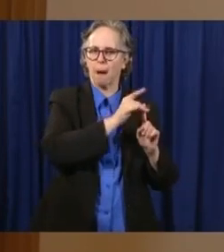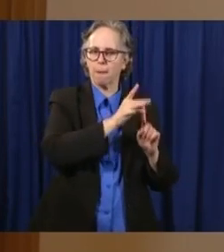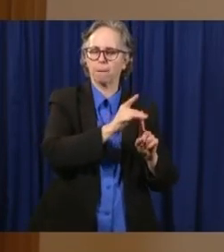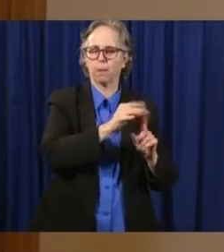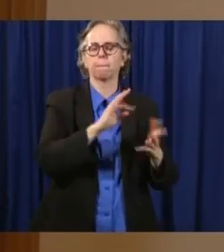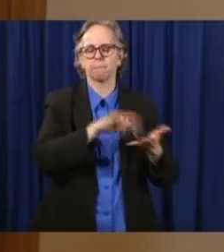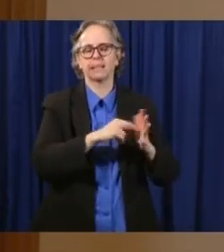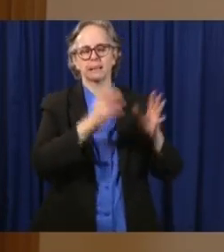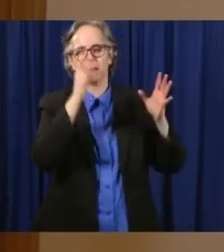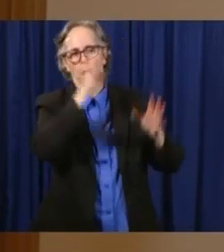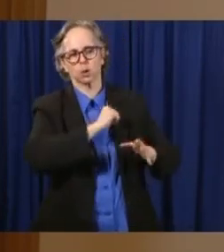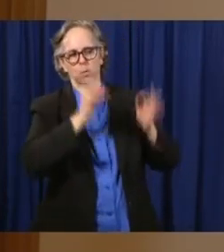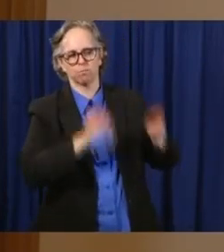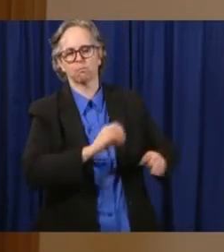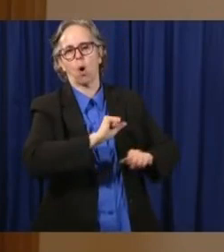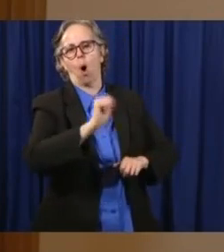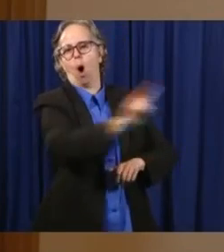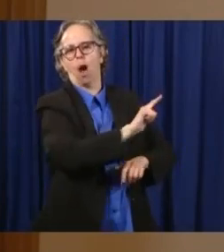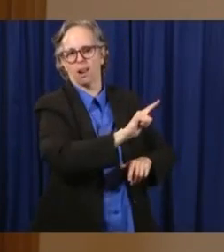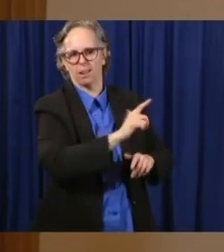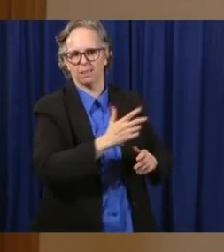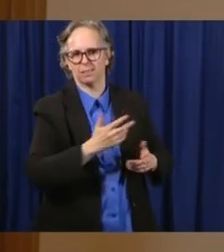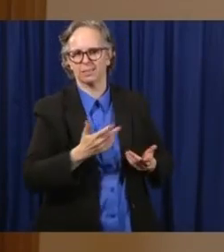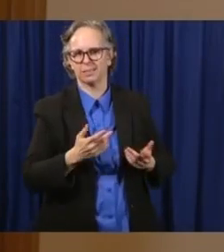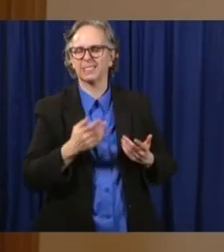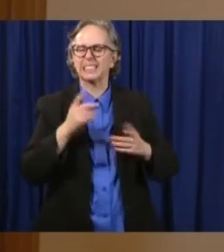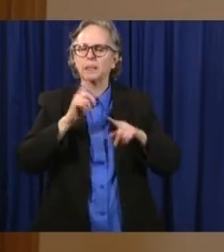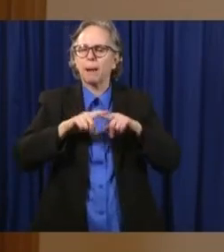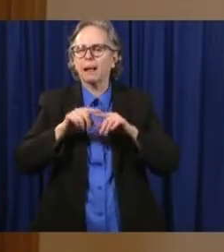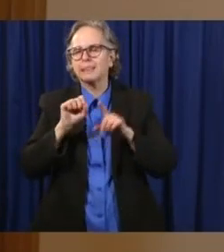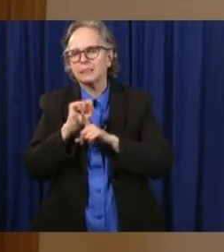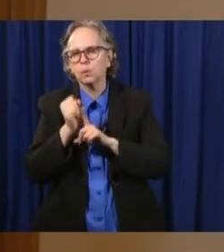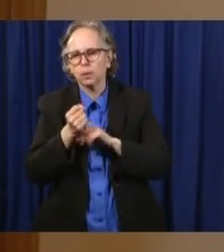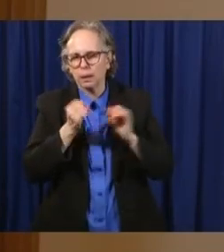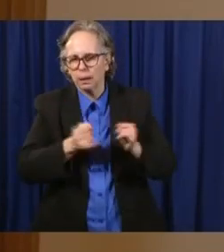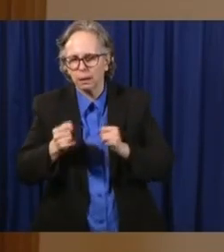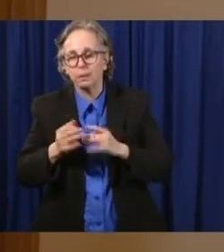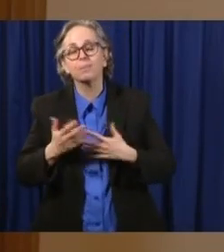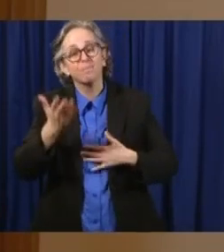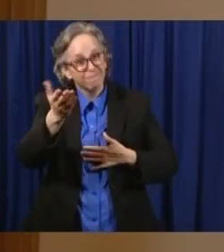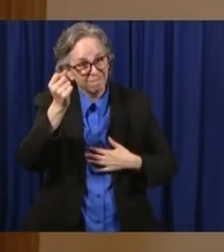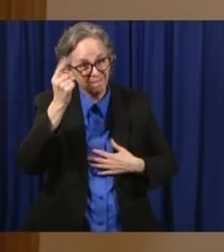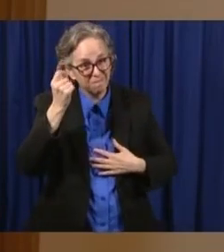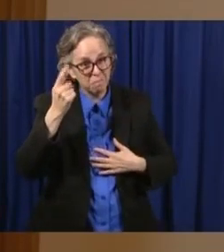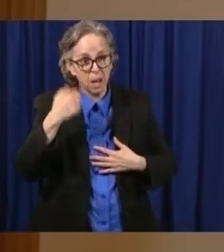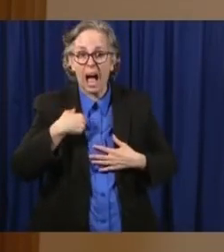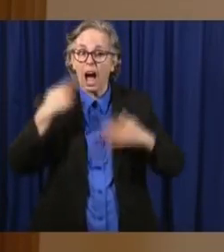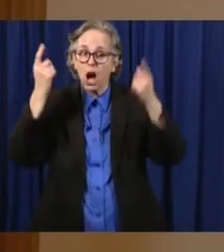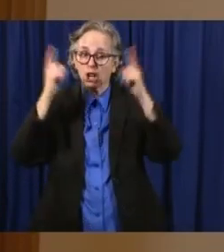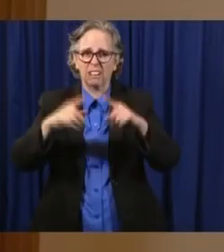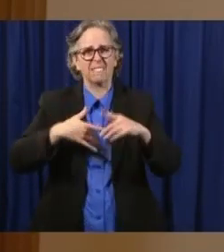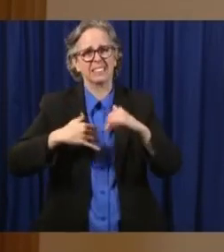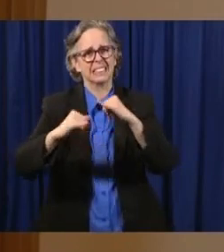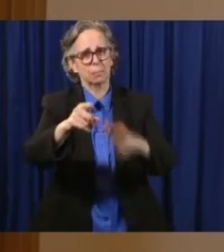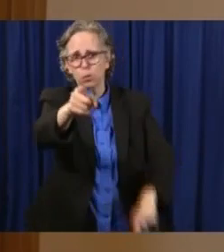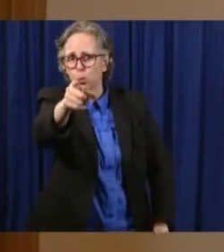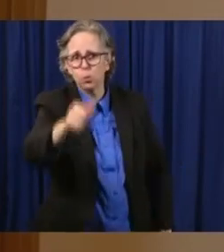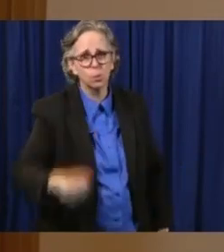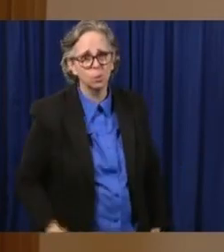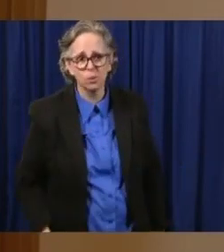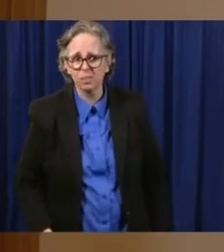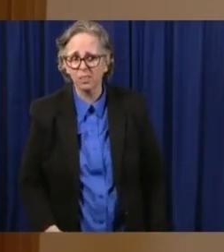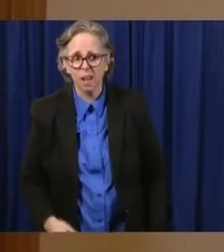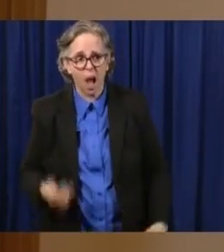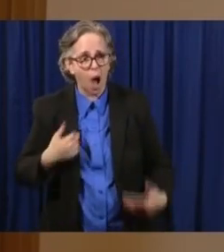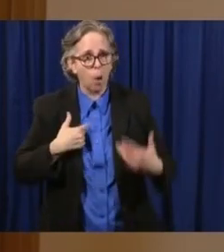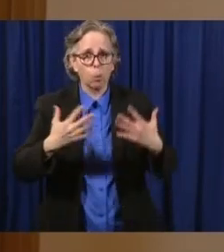very individual nursing home situation. But I agree. I mean, I feel that same way. We're working hard to test. You know, we would like to